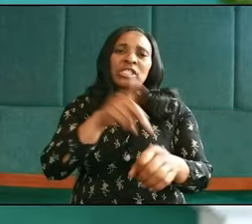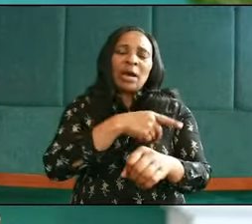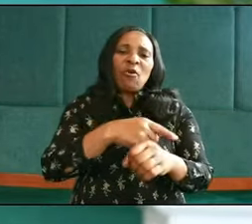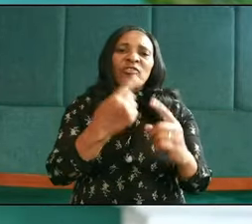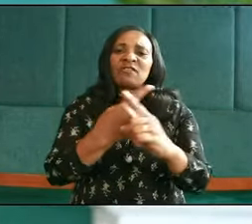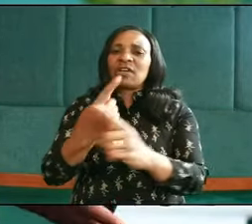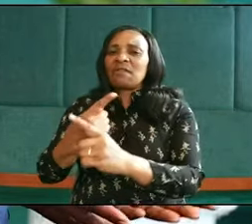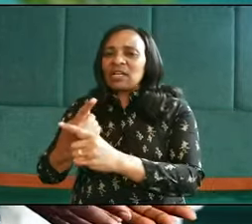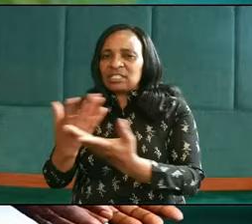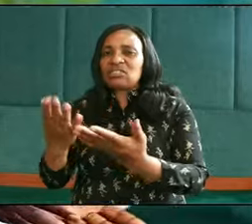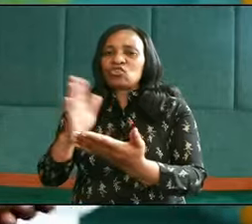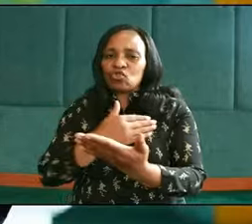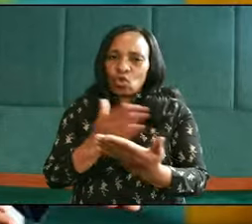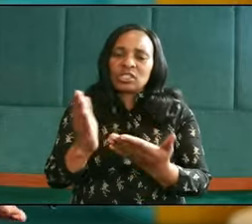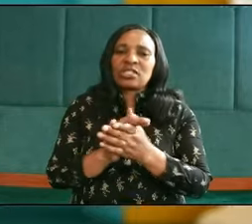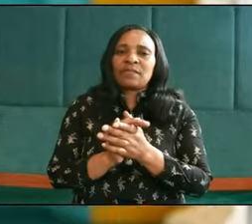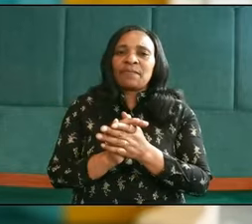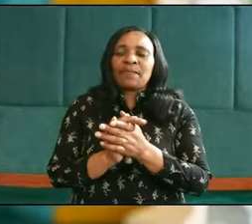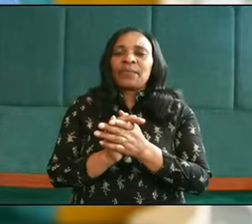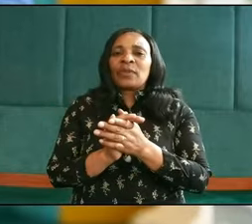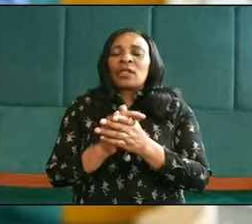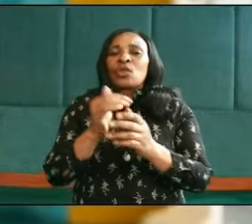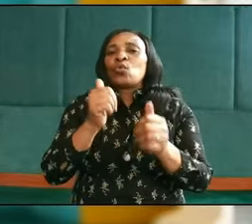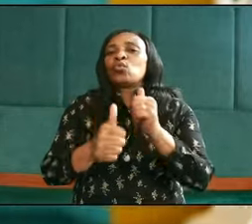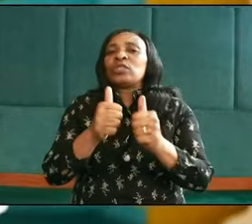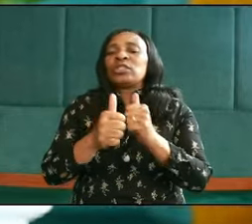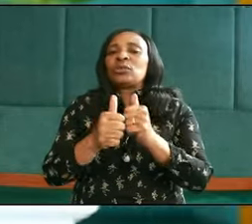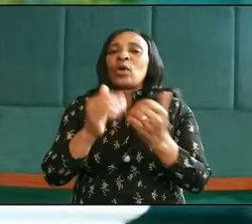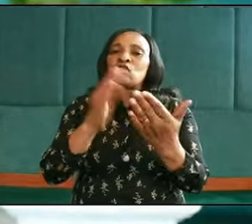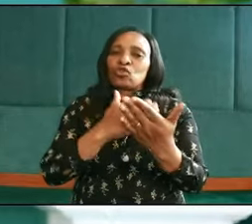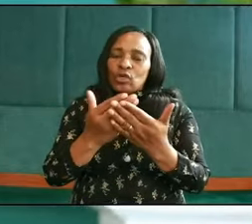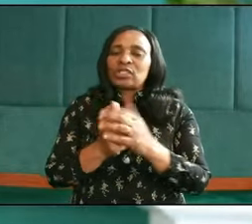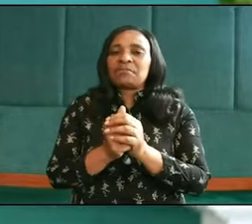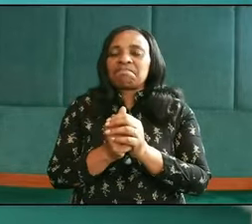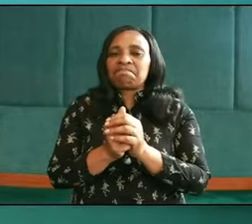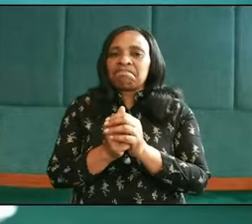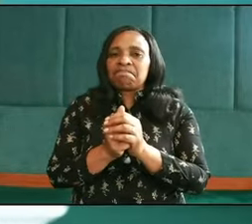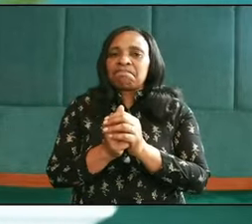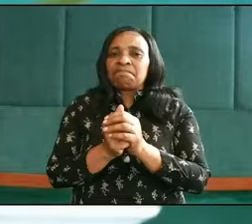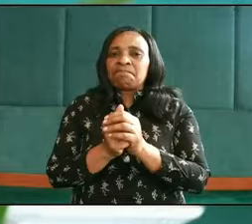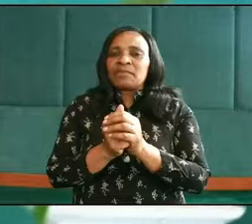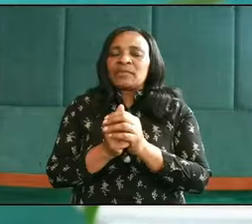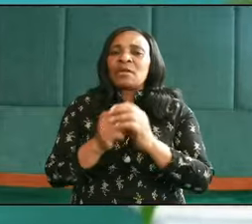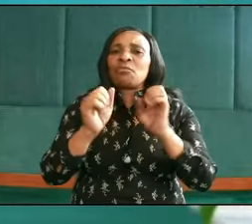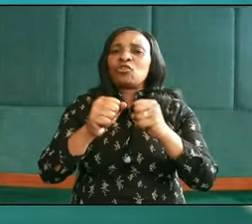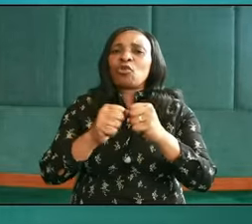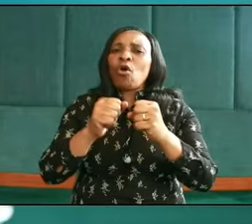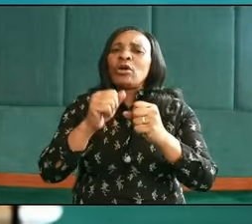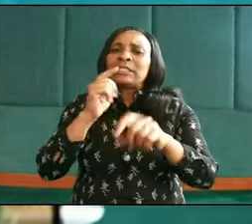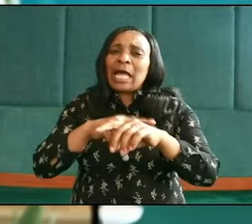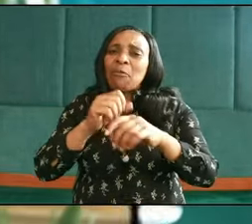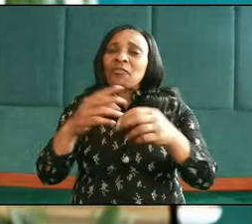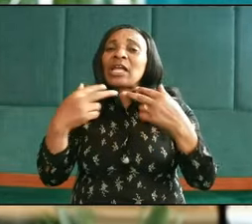or Psalm of Ascent, Psalm of Pilgrimage, Psalm of Steps. Israelites, after the captivity